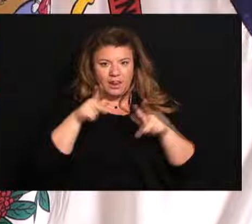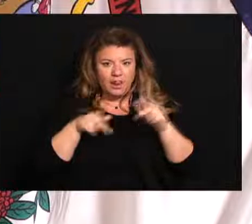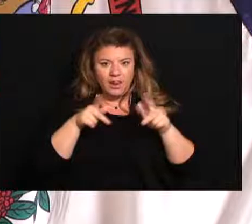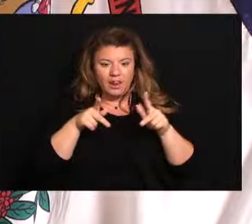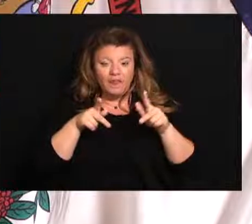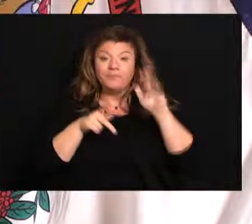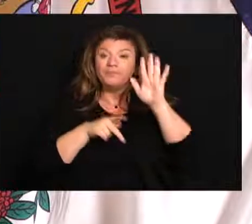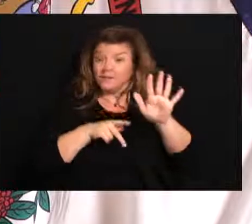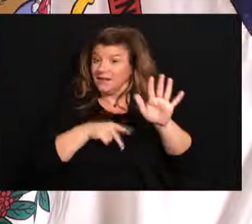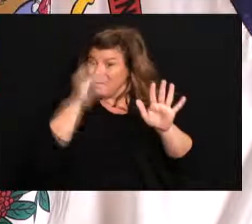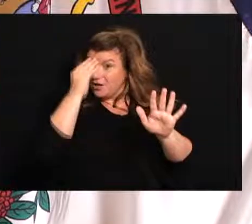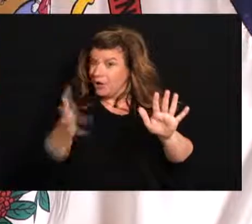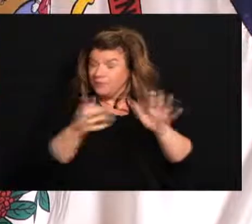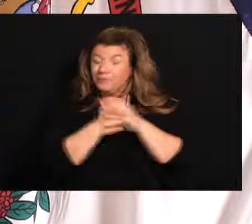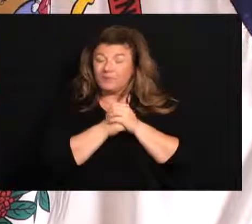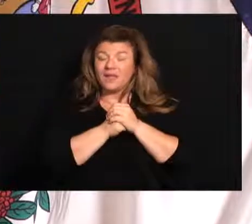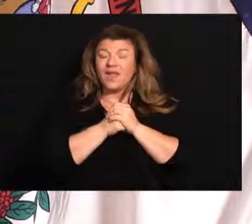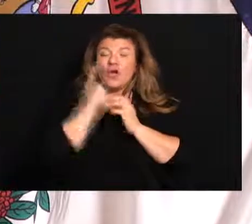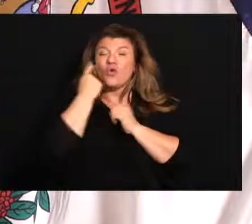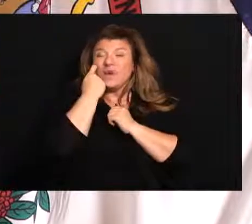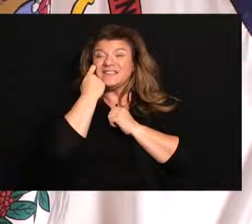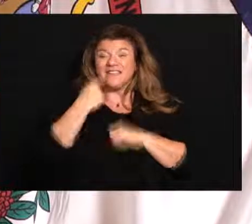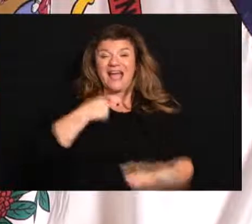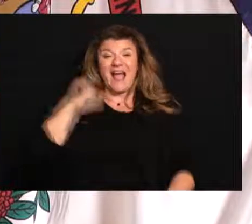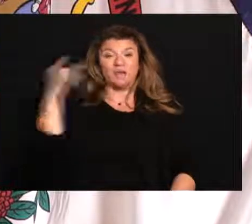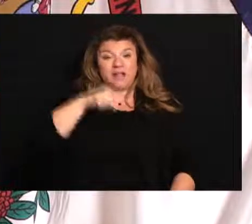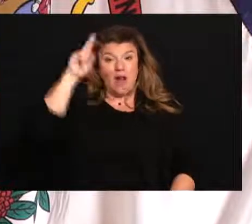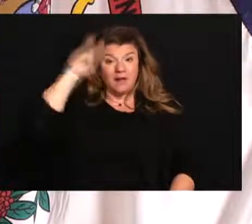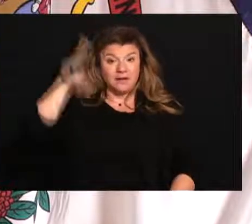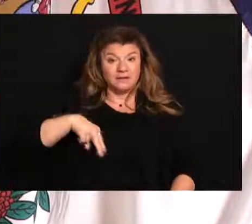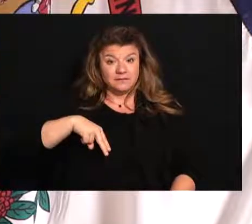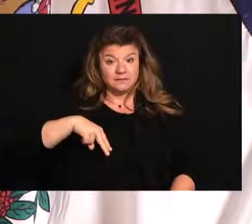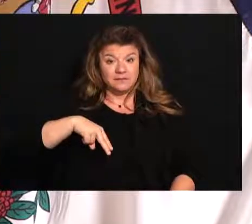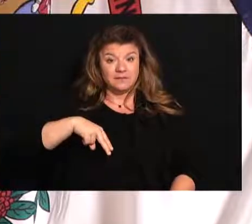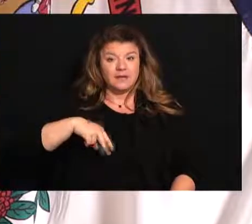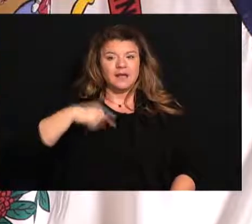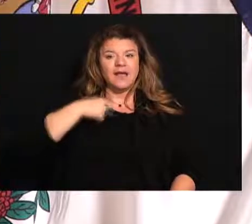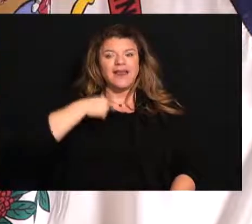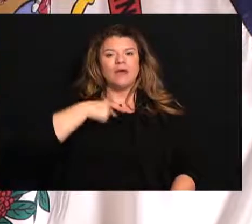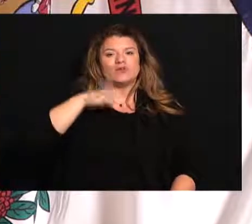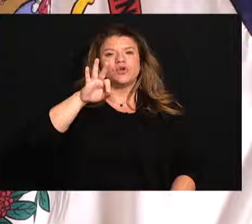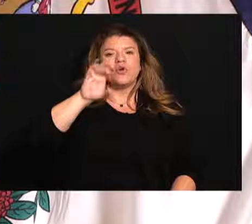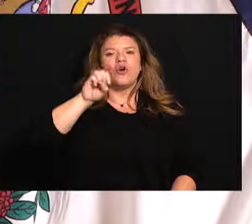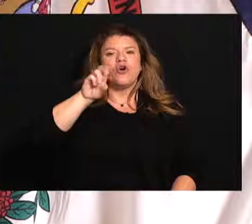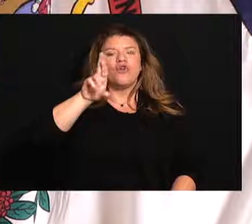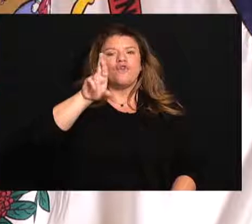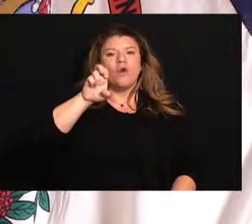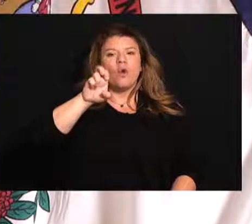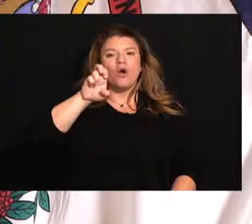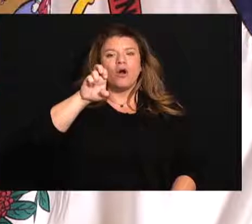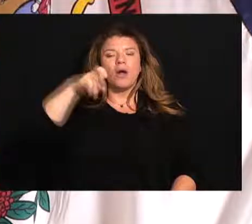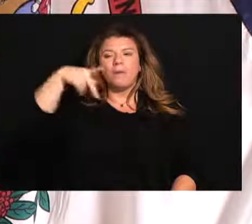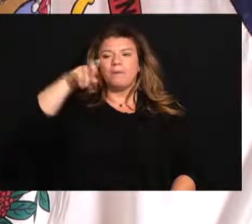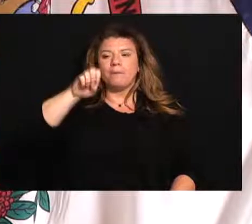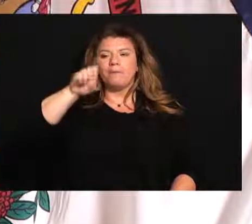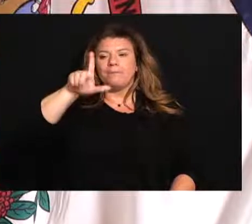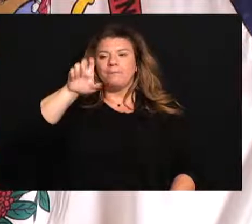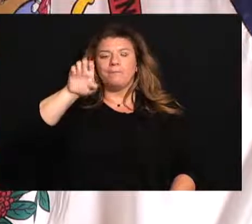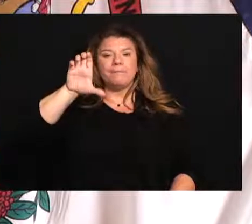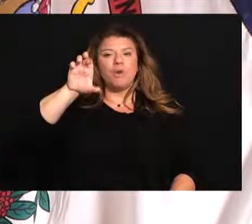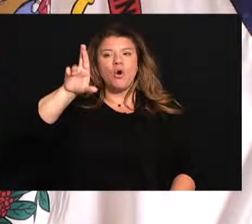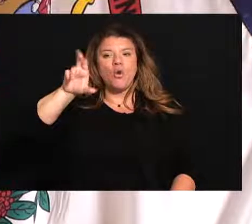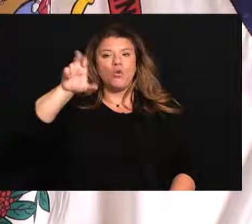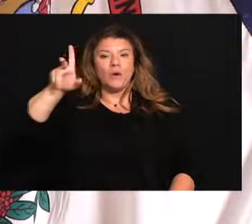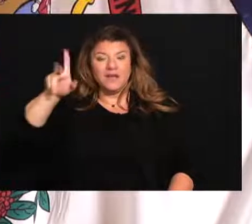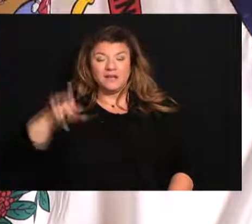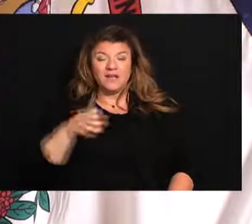Now, let me tell you, I was just the other day in Huntington, and I was on Four Pole Creek in Huntington. You know, and it was a few days